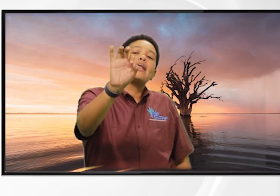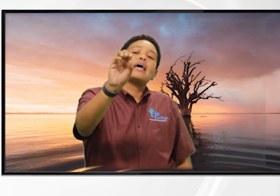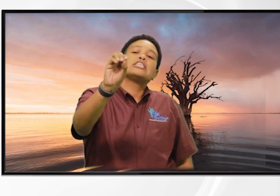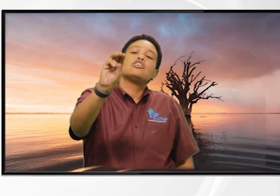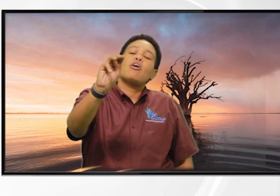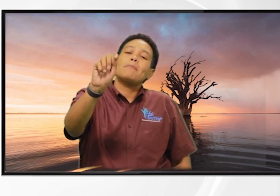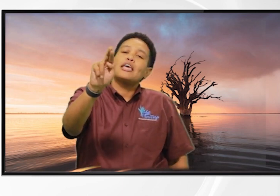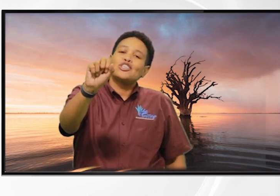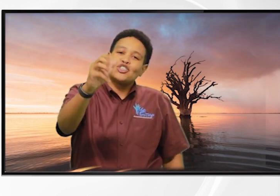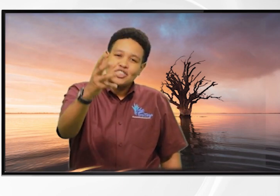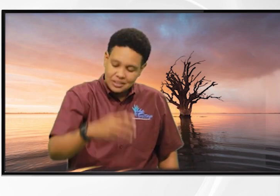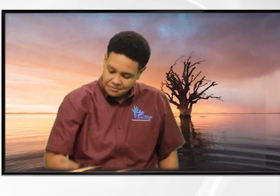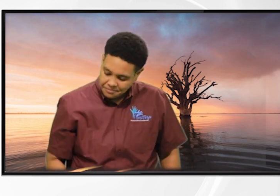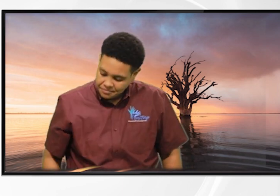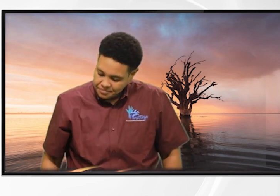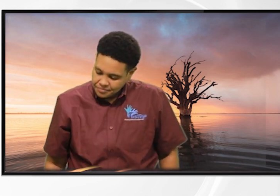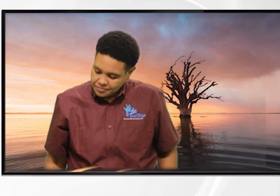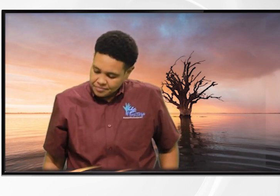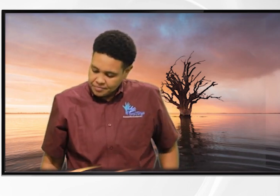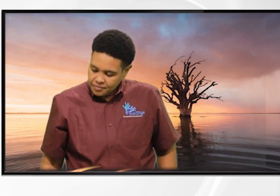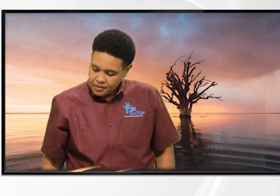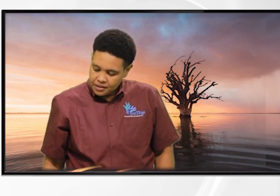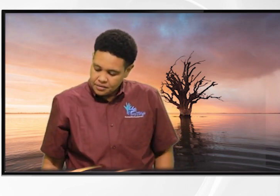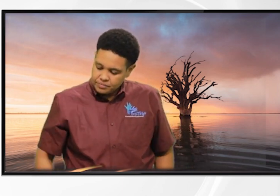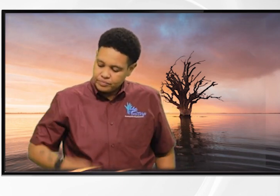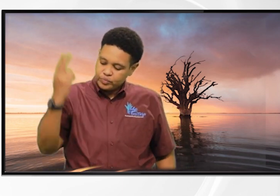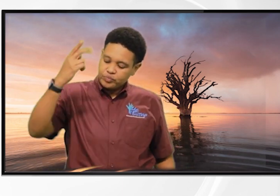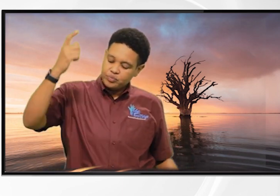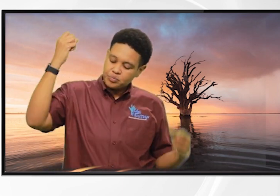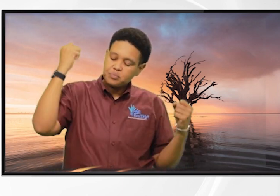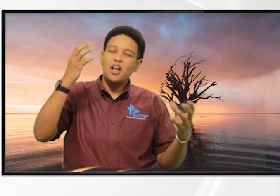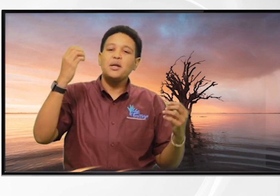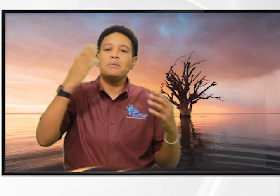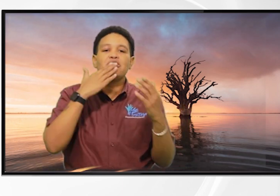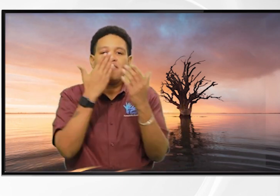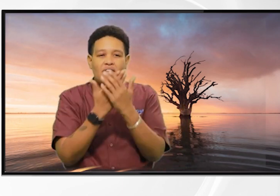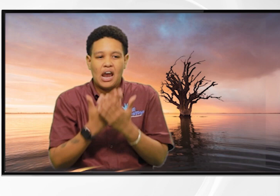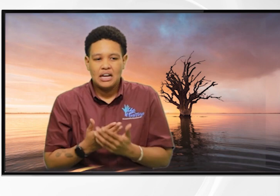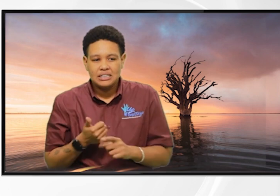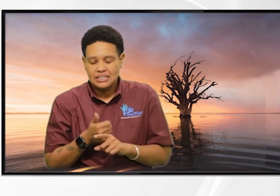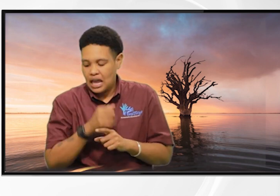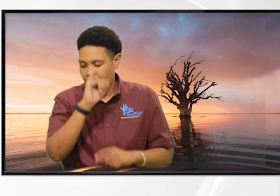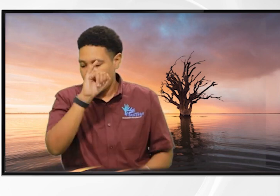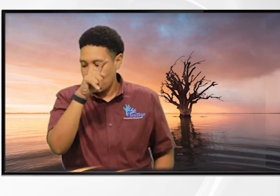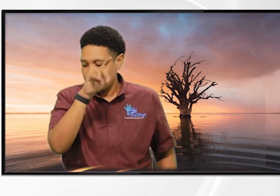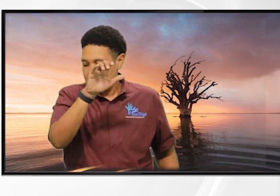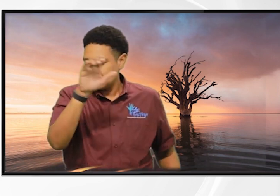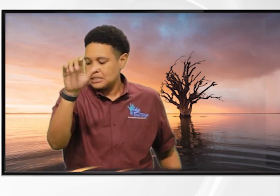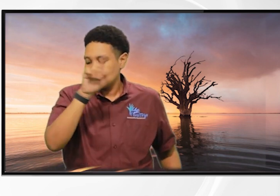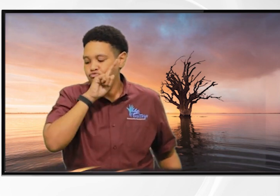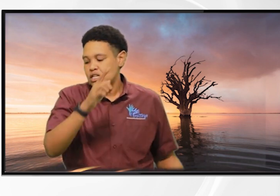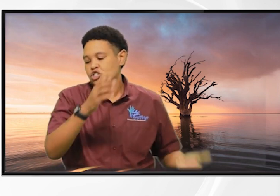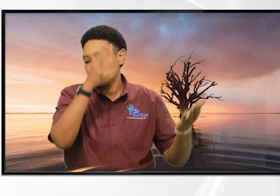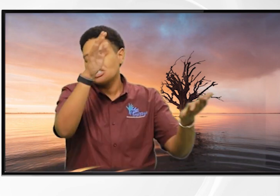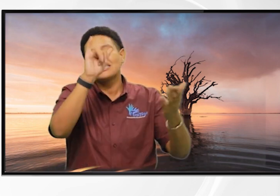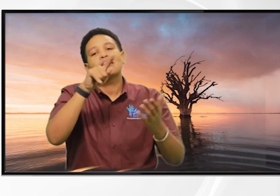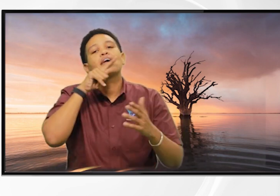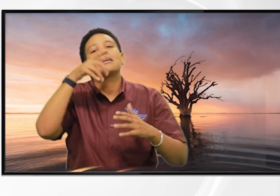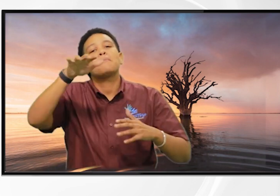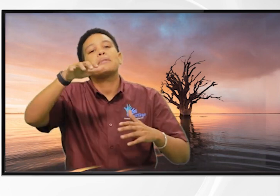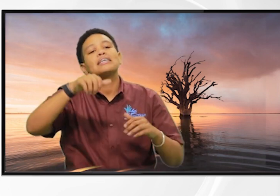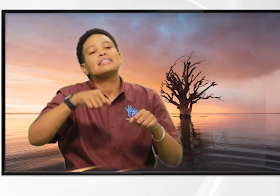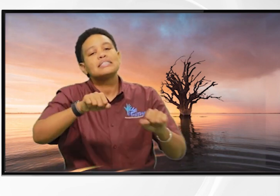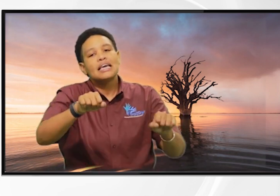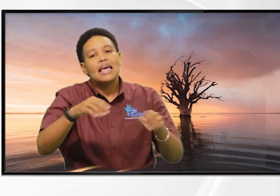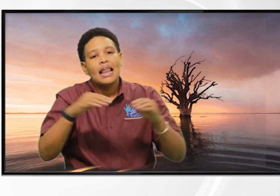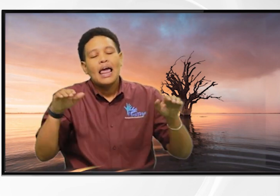meter. Using a multiplication factor, the IPCC suggests that mean sea level